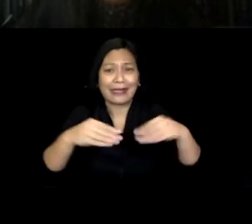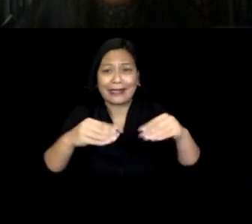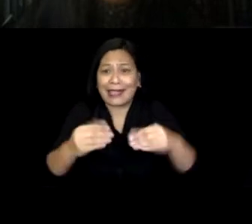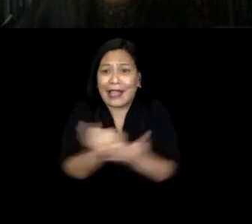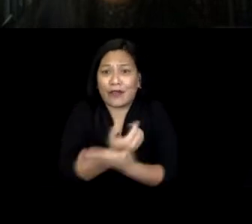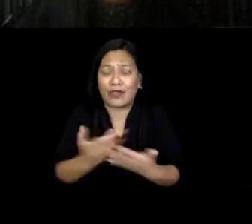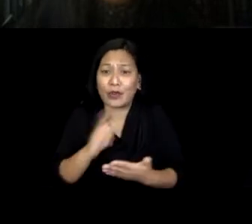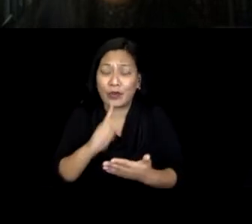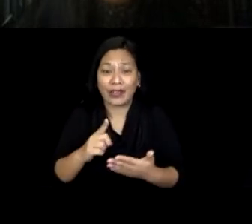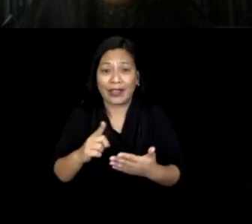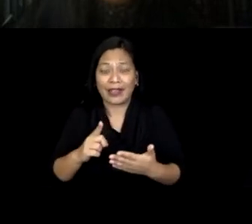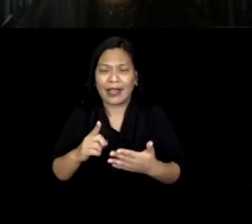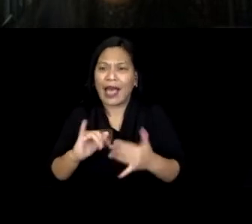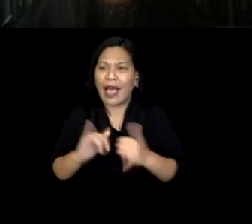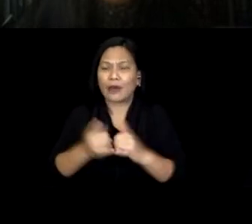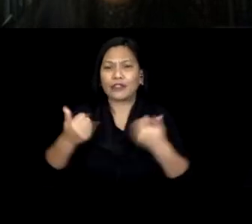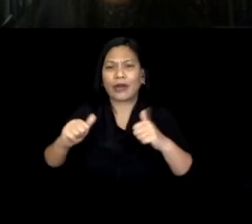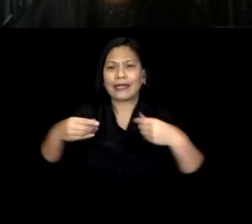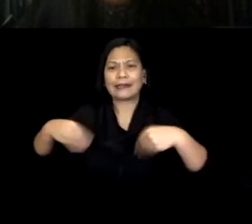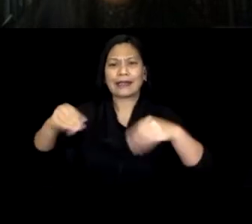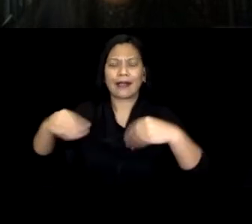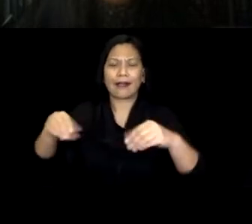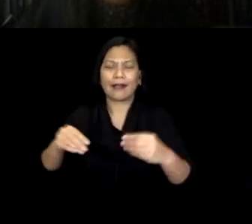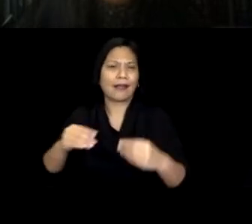we sell lifestyle or safety or